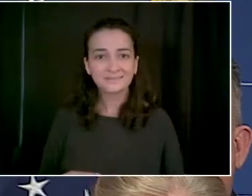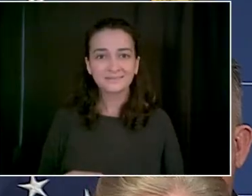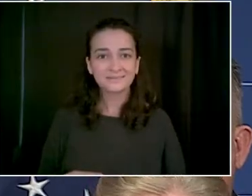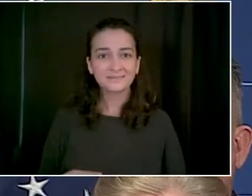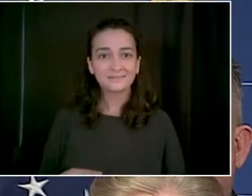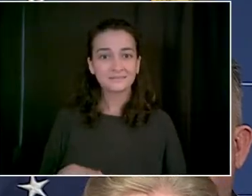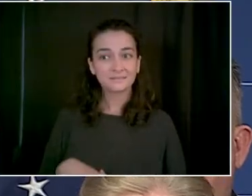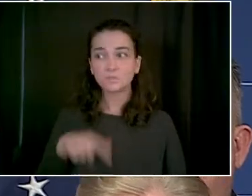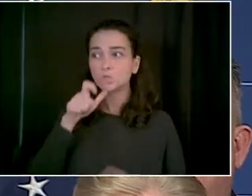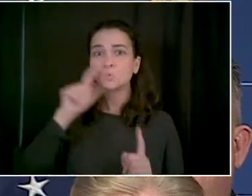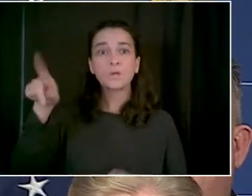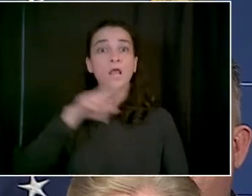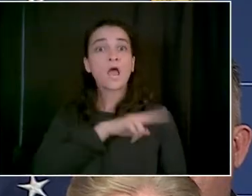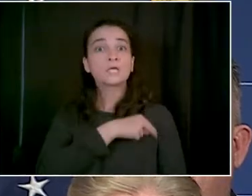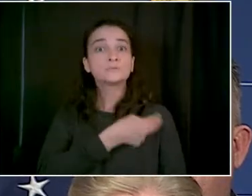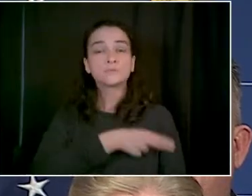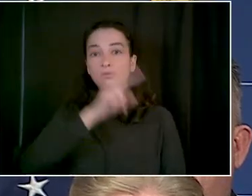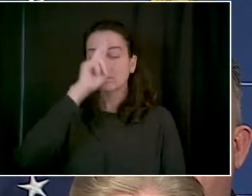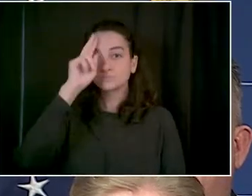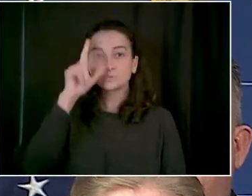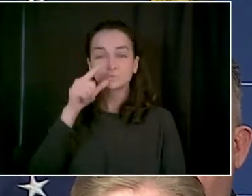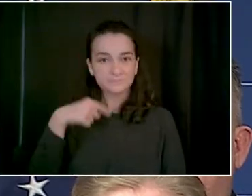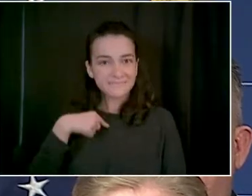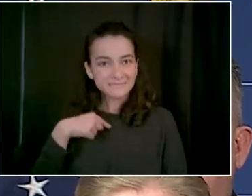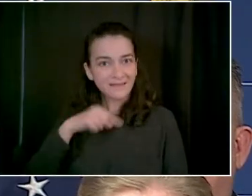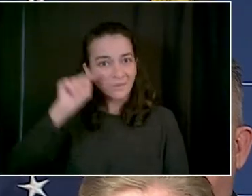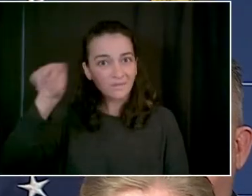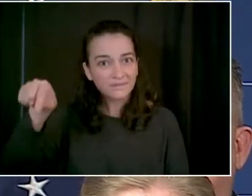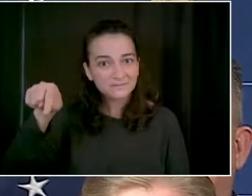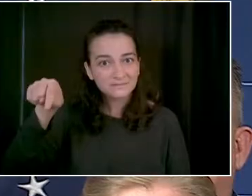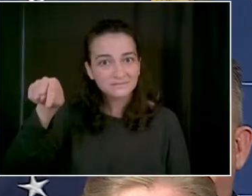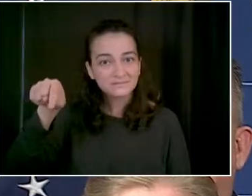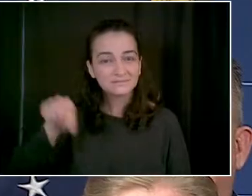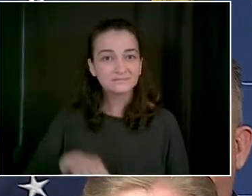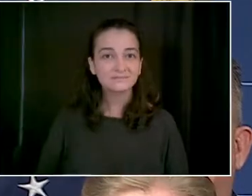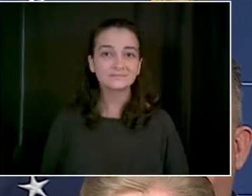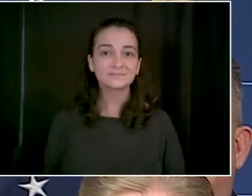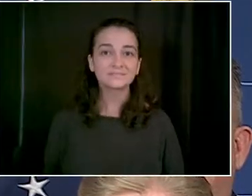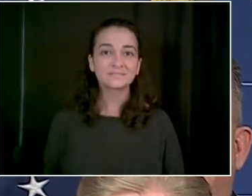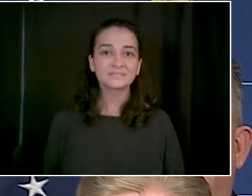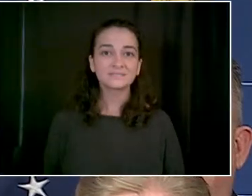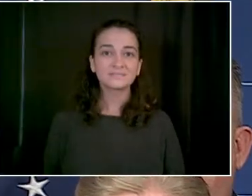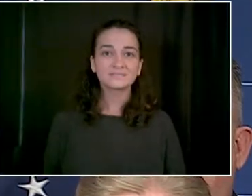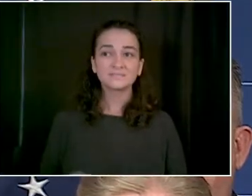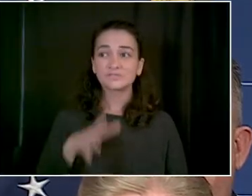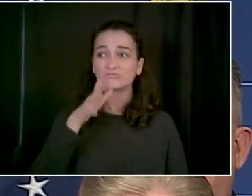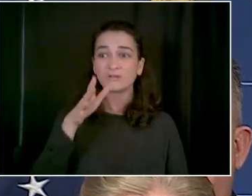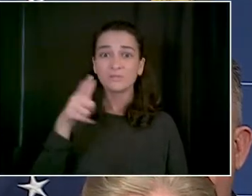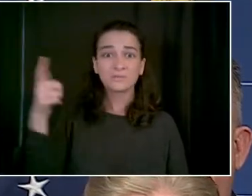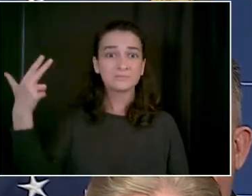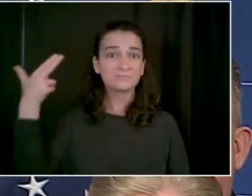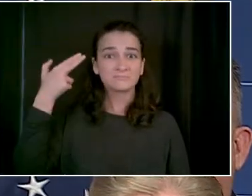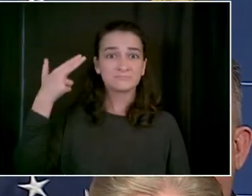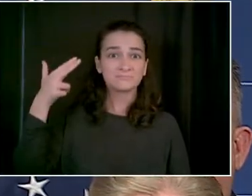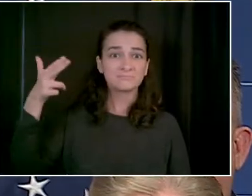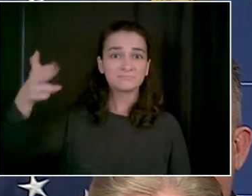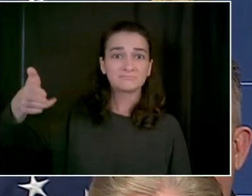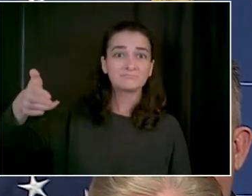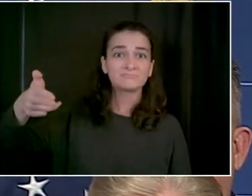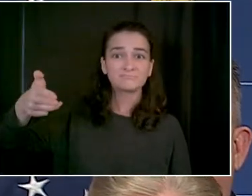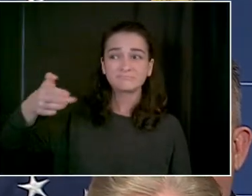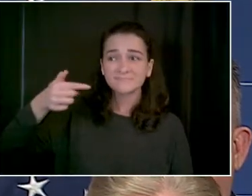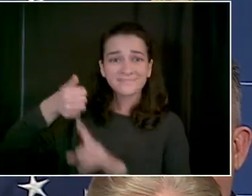go to the wake and say to this innocent grandmother's family, her son, did you go